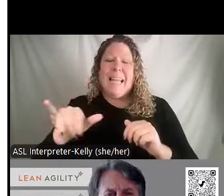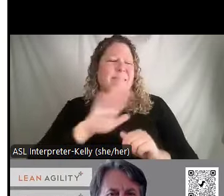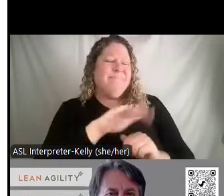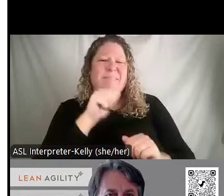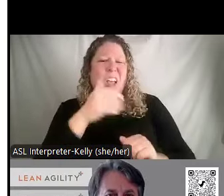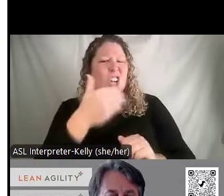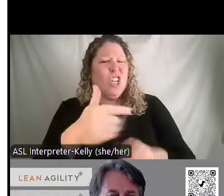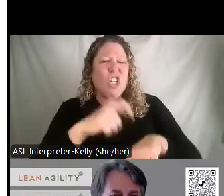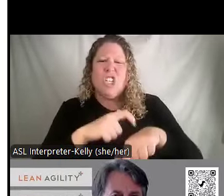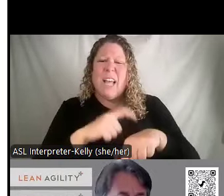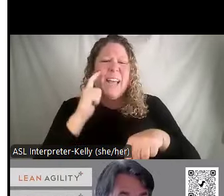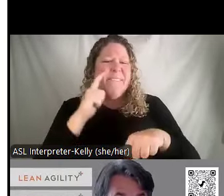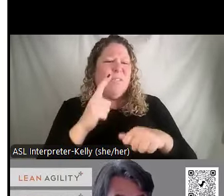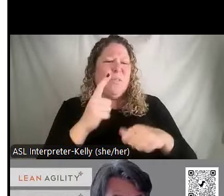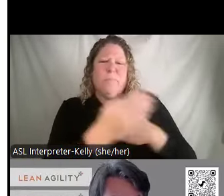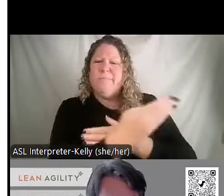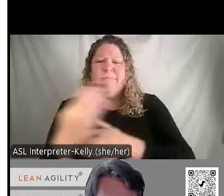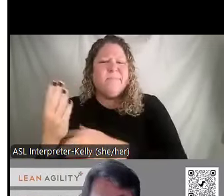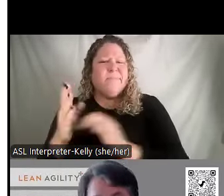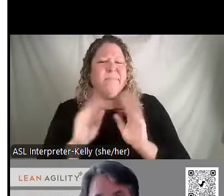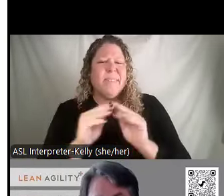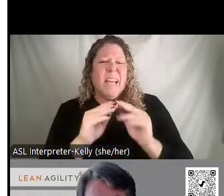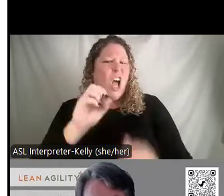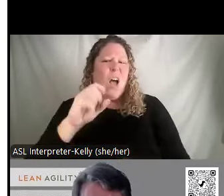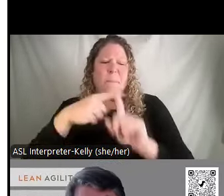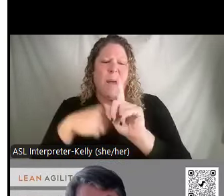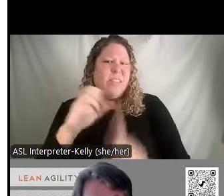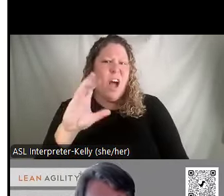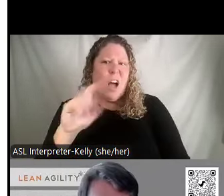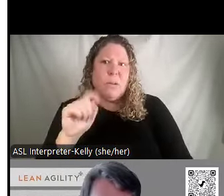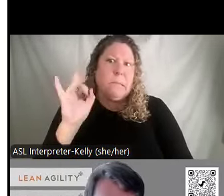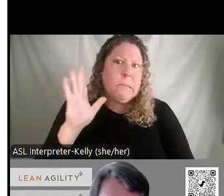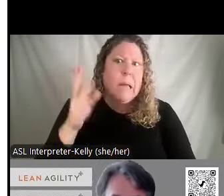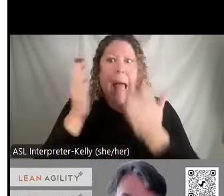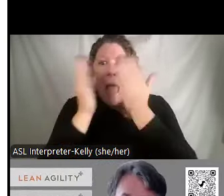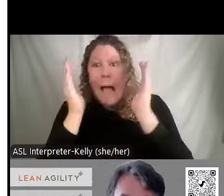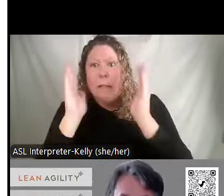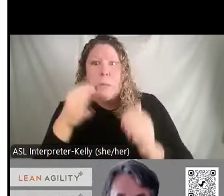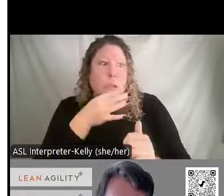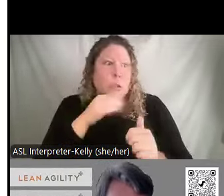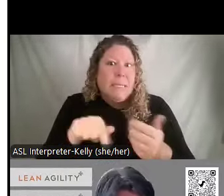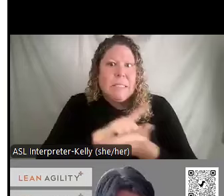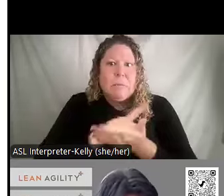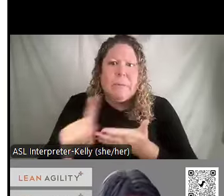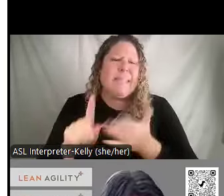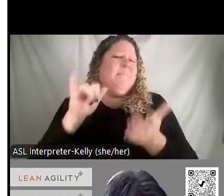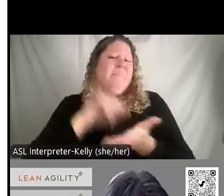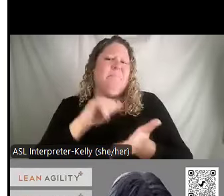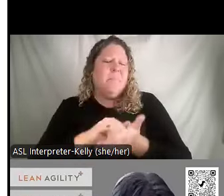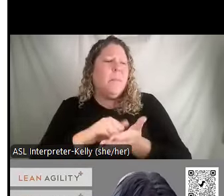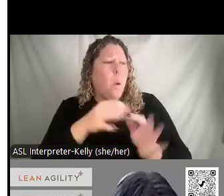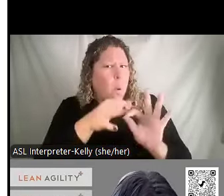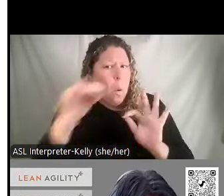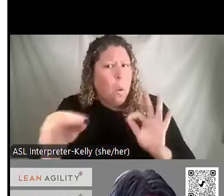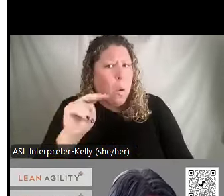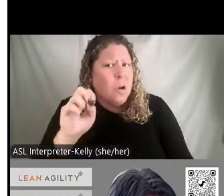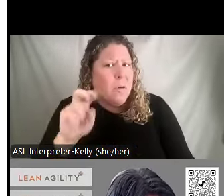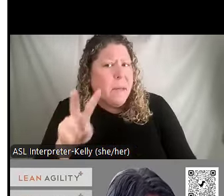time for that. October's no good. I mean, we got Halloween. Halloween's coming up this week, so we can't do, what about November? Can we do